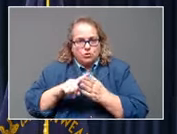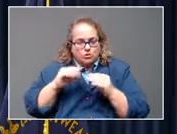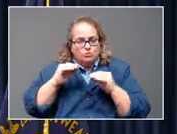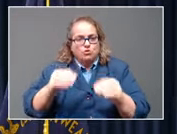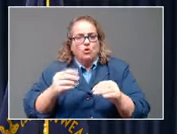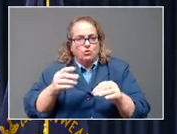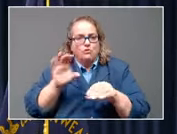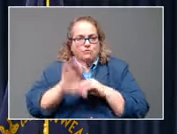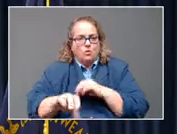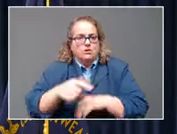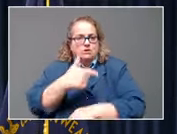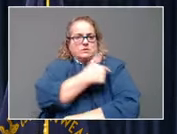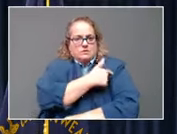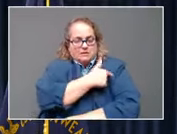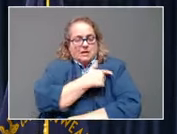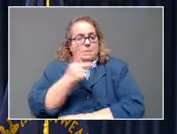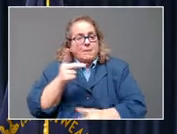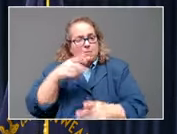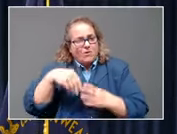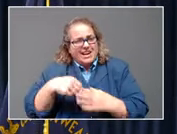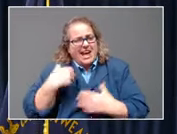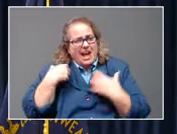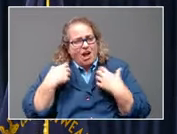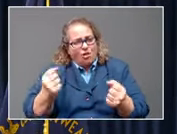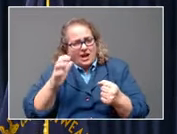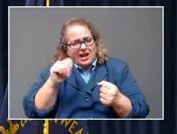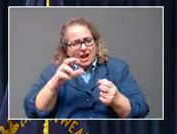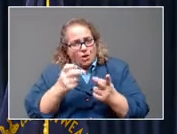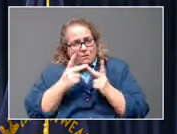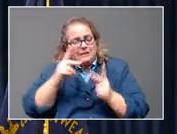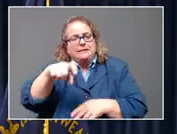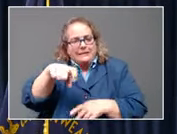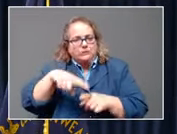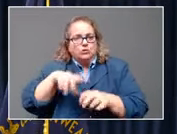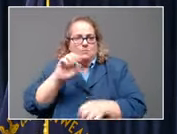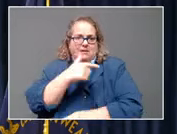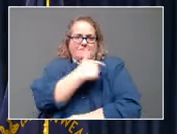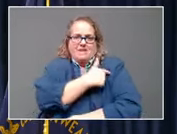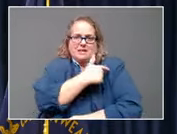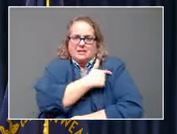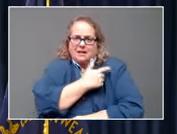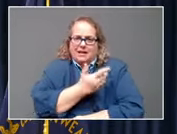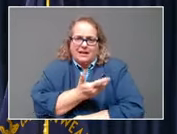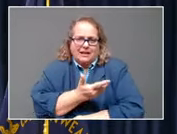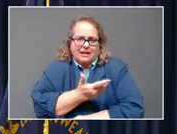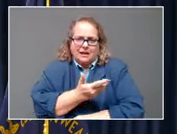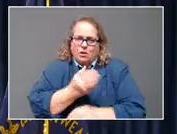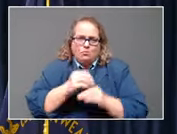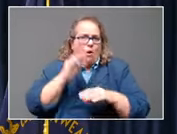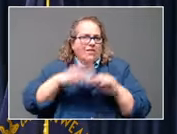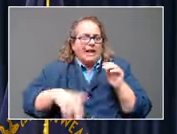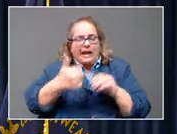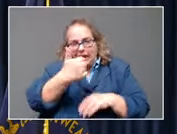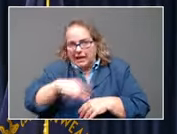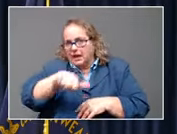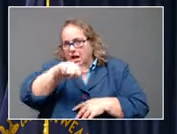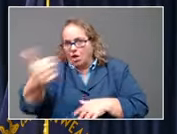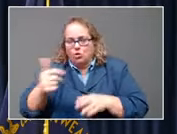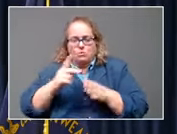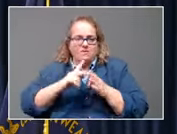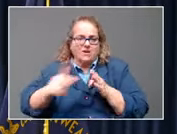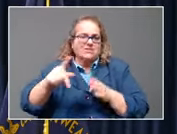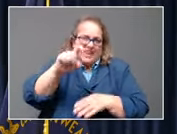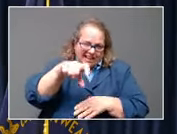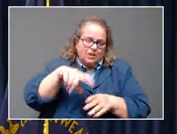healthcare facilities need to be vaccinated more than just about any other profession. They need to be